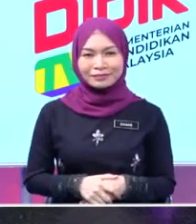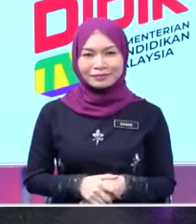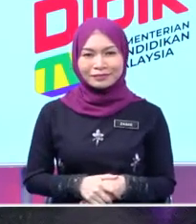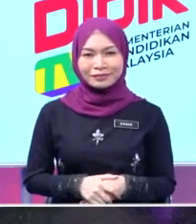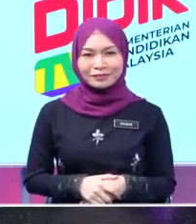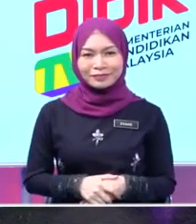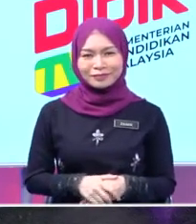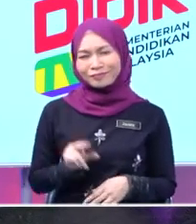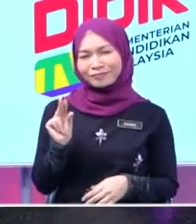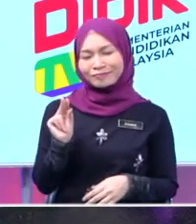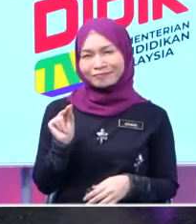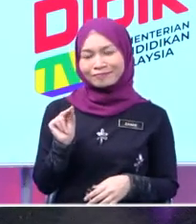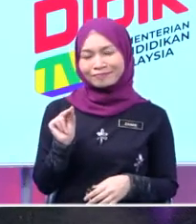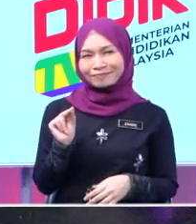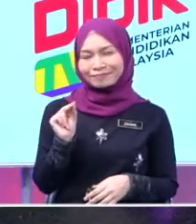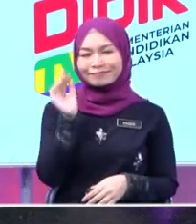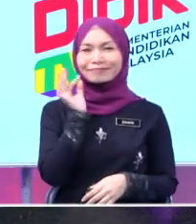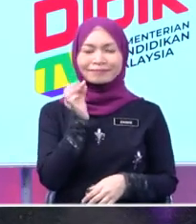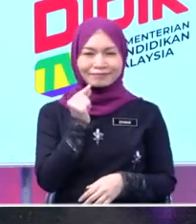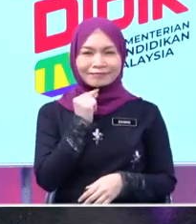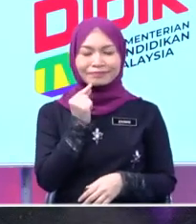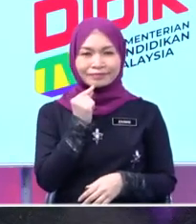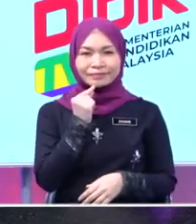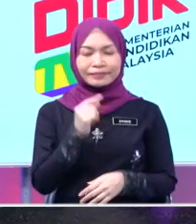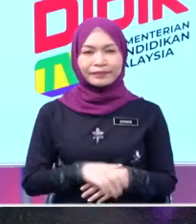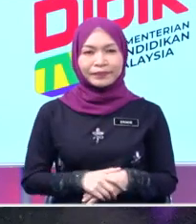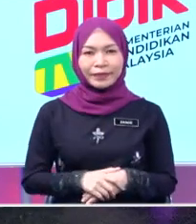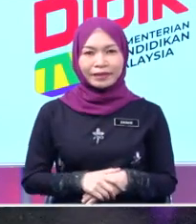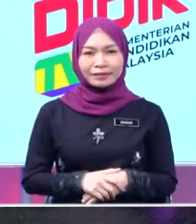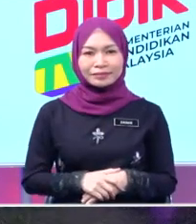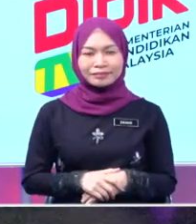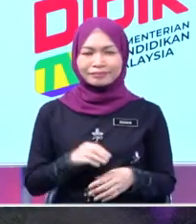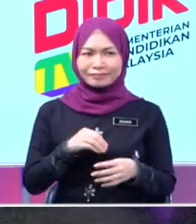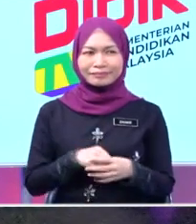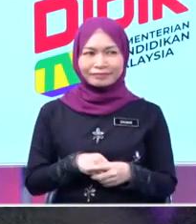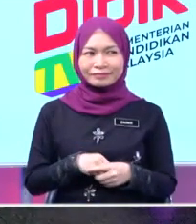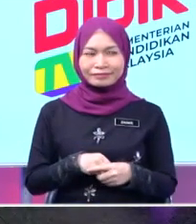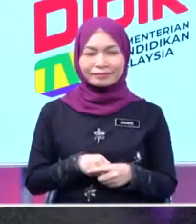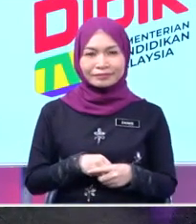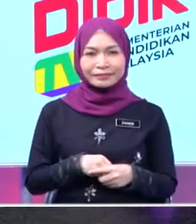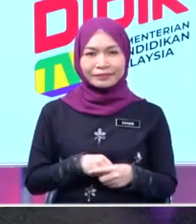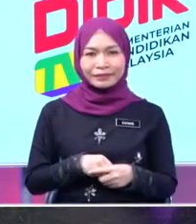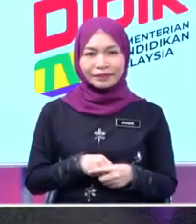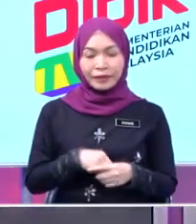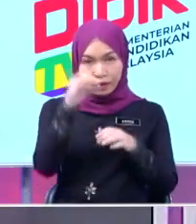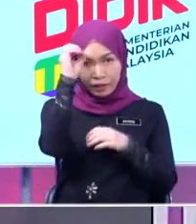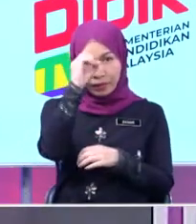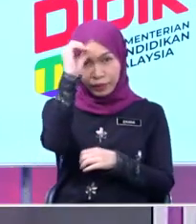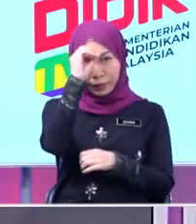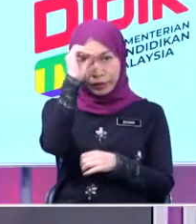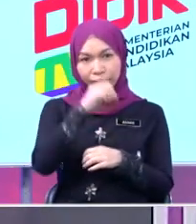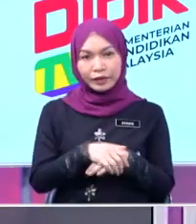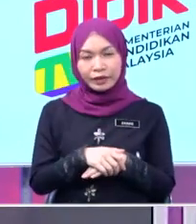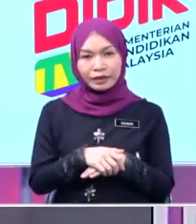Oh no. Yeah, maybe I'm wrong. yes, you can see that in my opinion. That's okay, that's all right, because they are all very similar. Yep. All